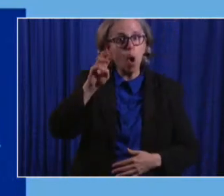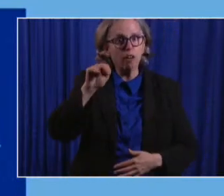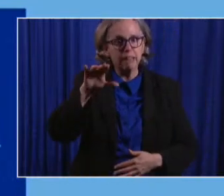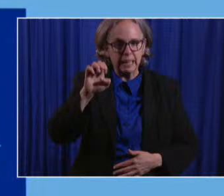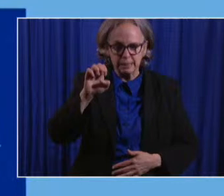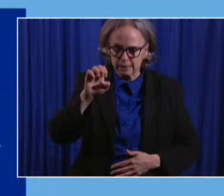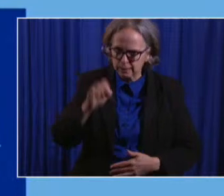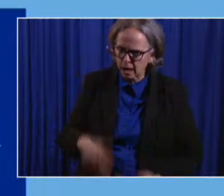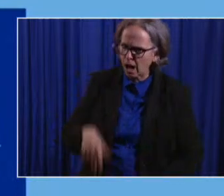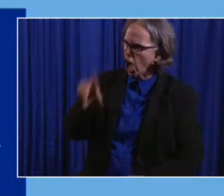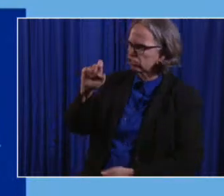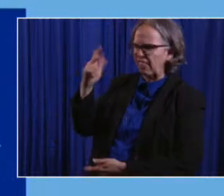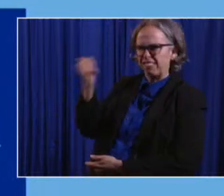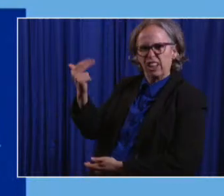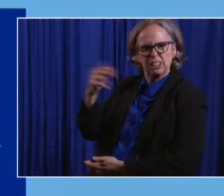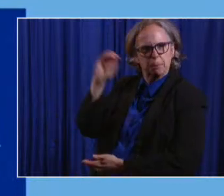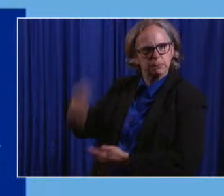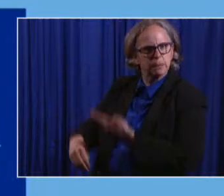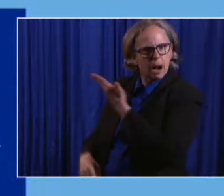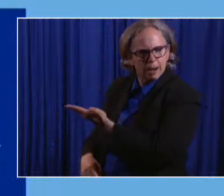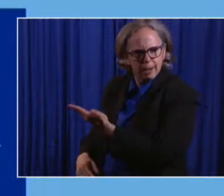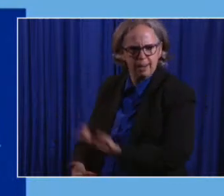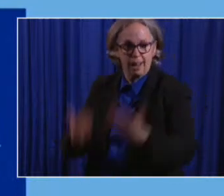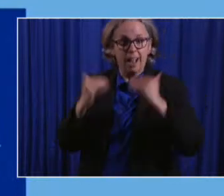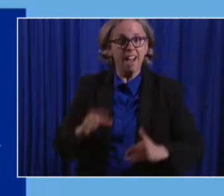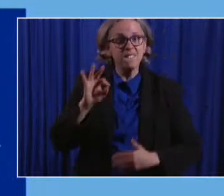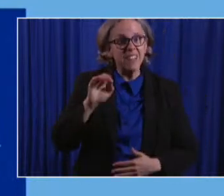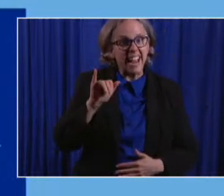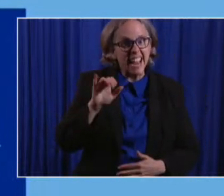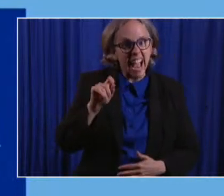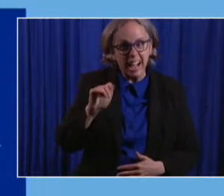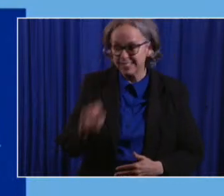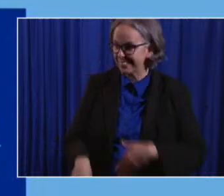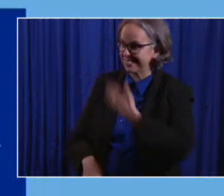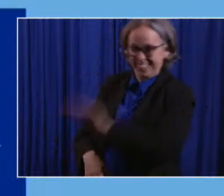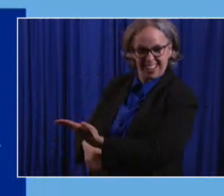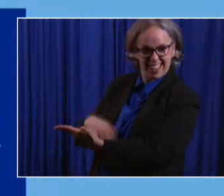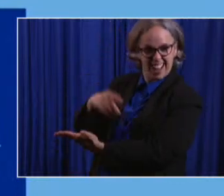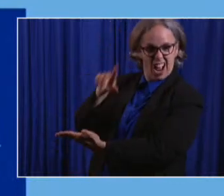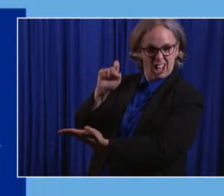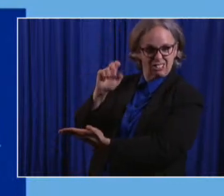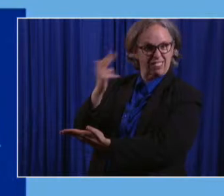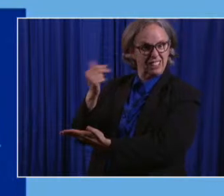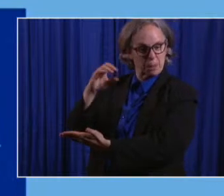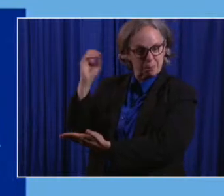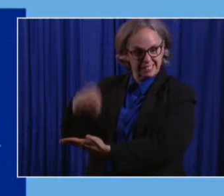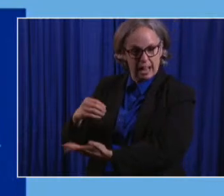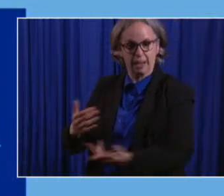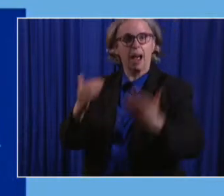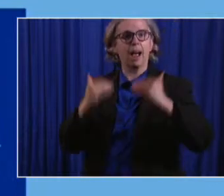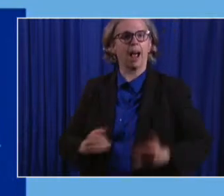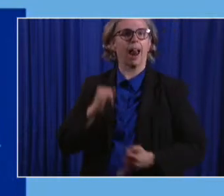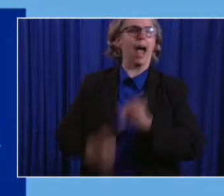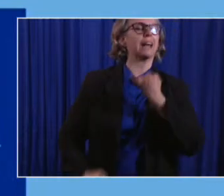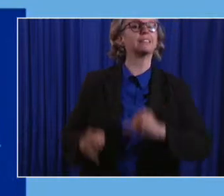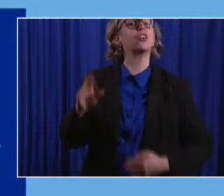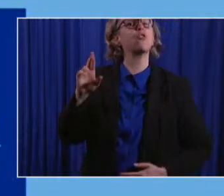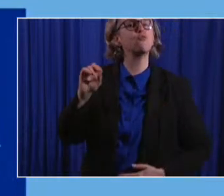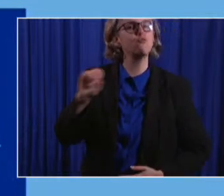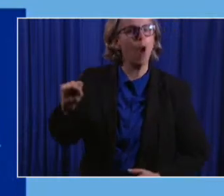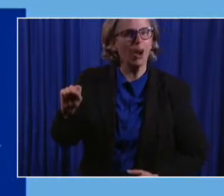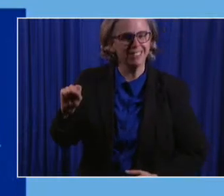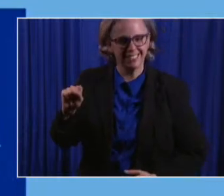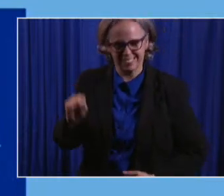113% increase. Fayette County, 113% increase. And finally, rounding out the top 10,